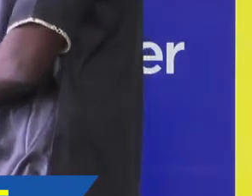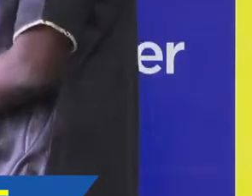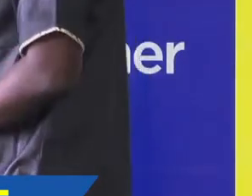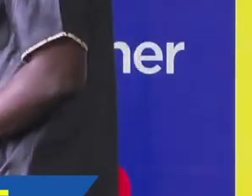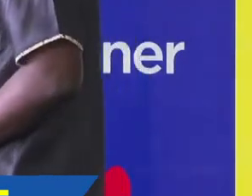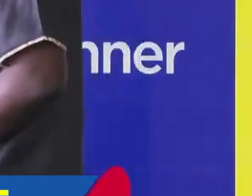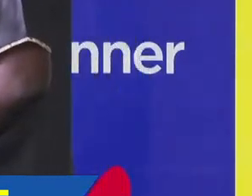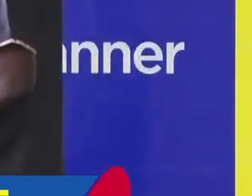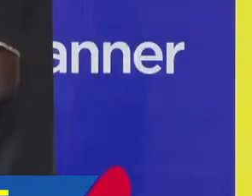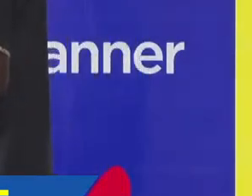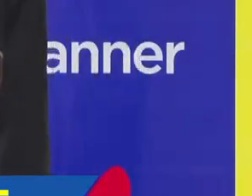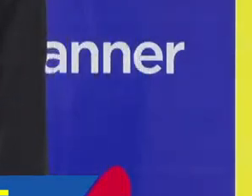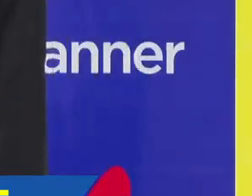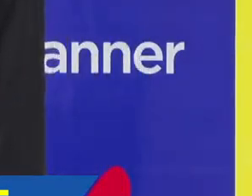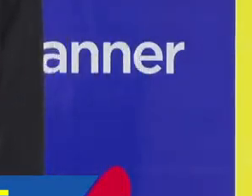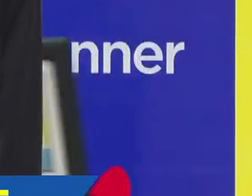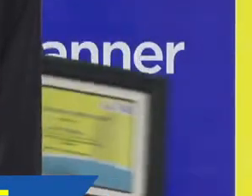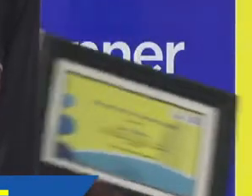Frank,